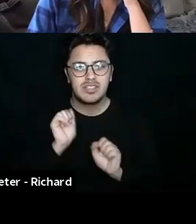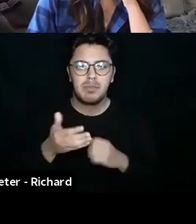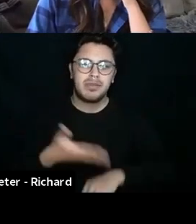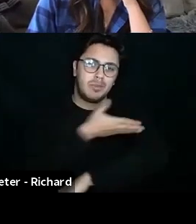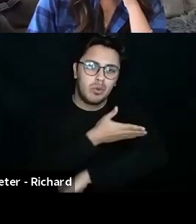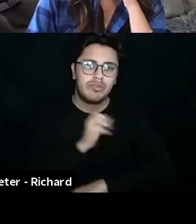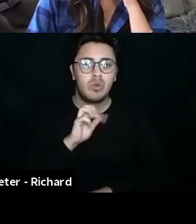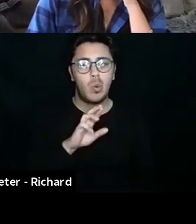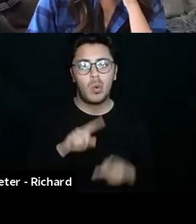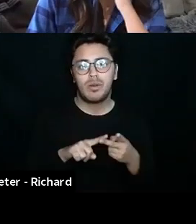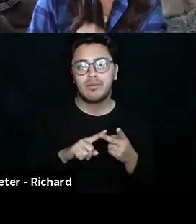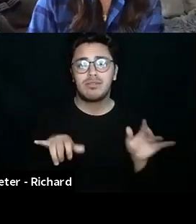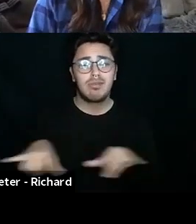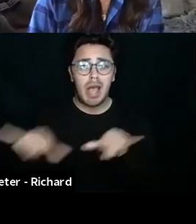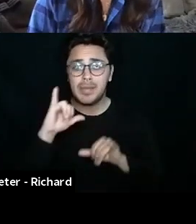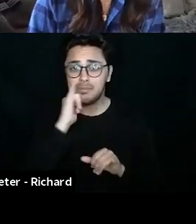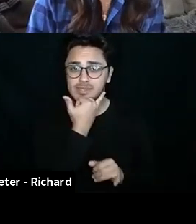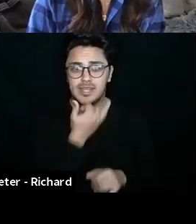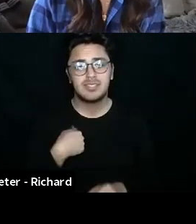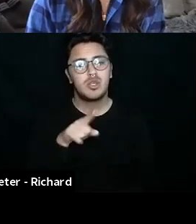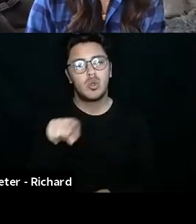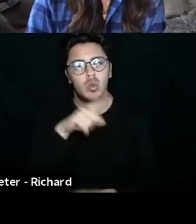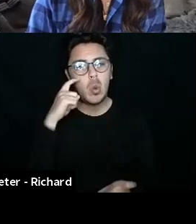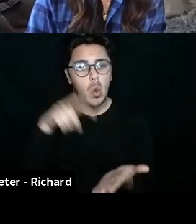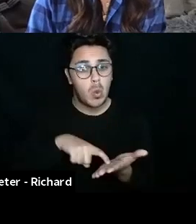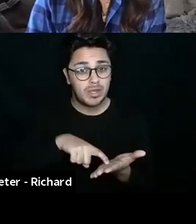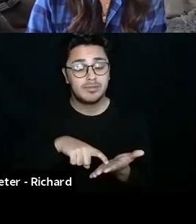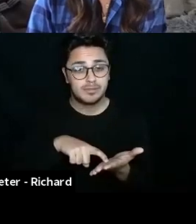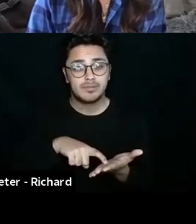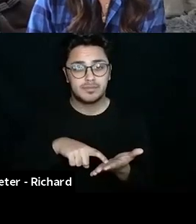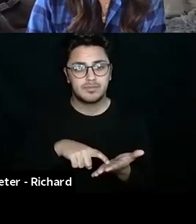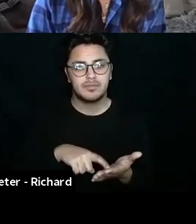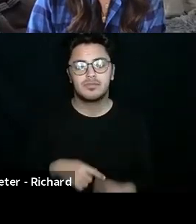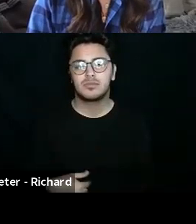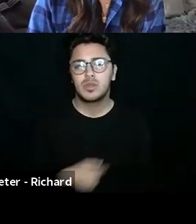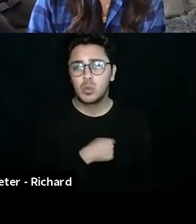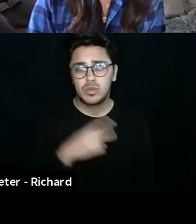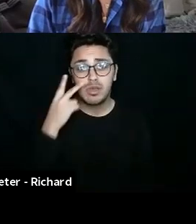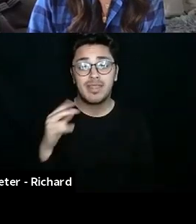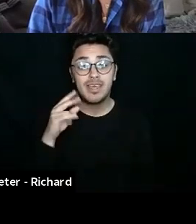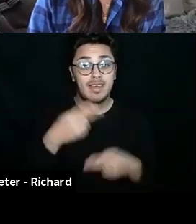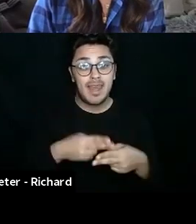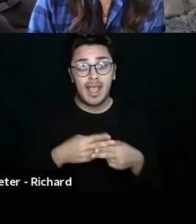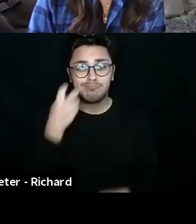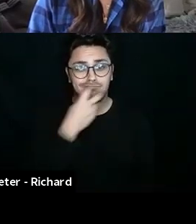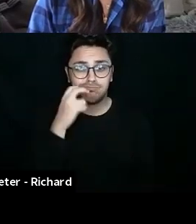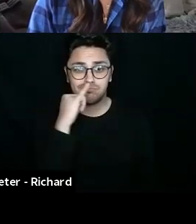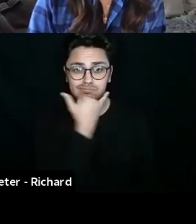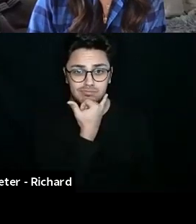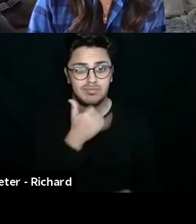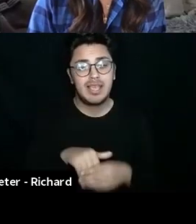perhaps common mistakes that you were seeing? You know, we kind of saw how the names were mispronounced in the